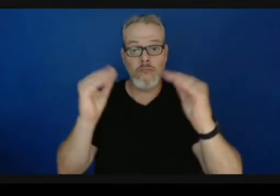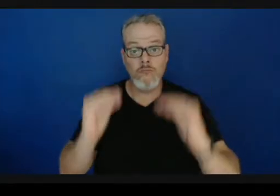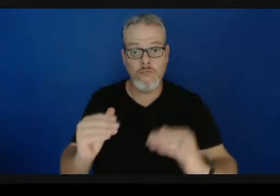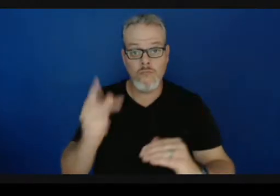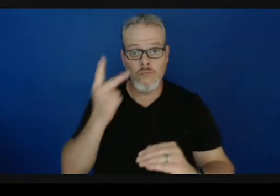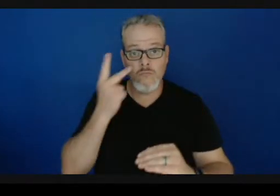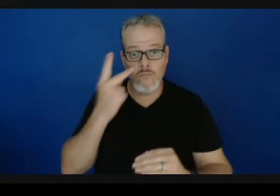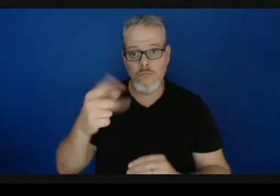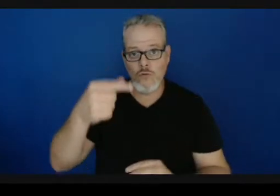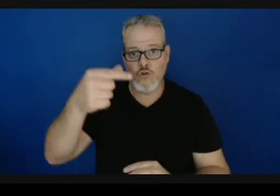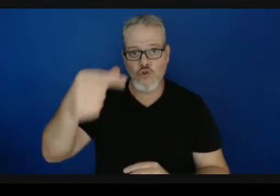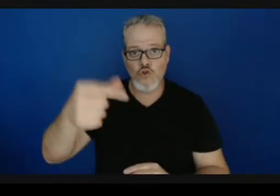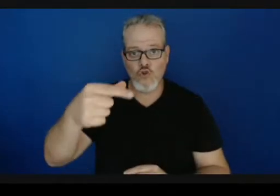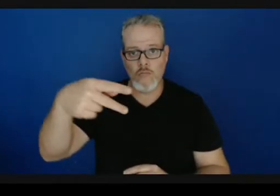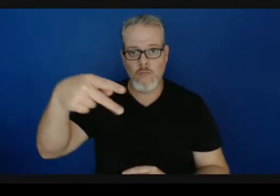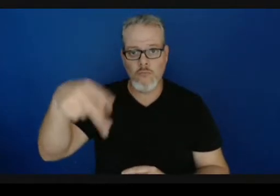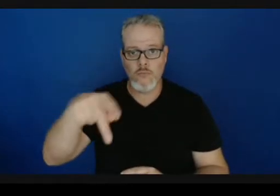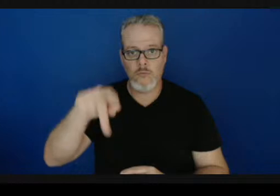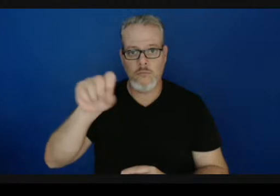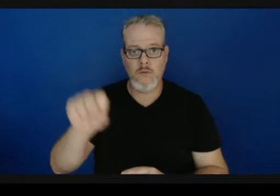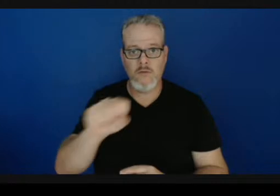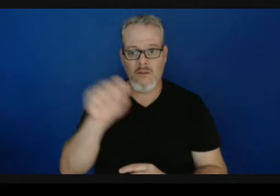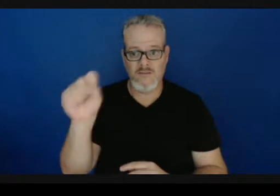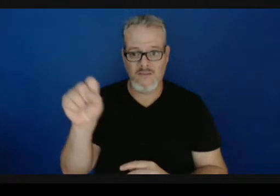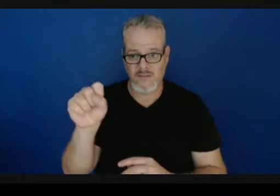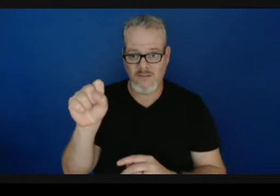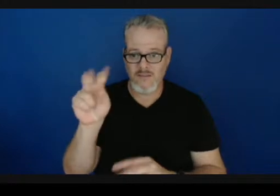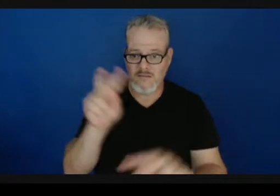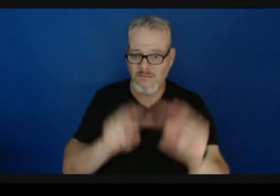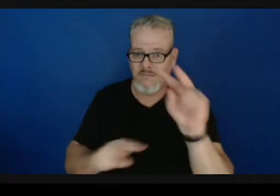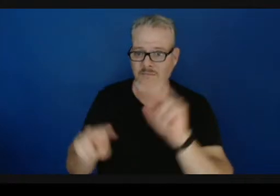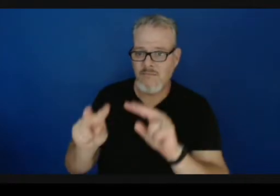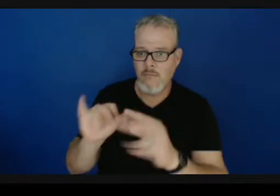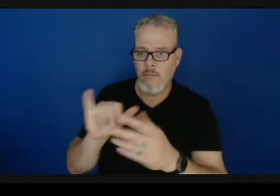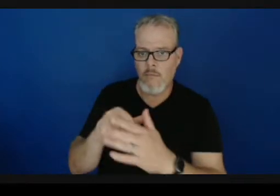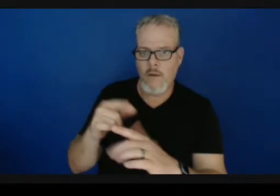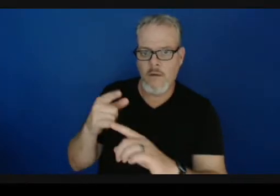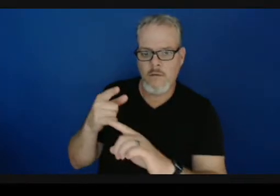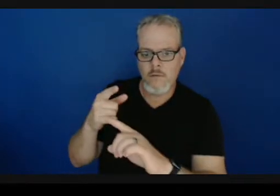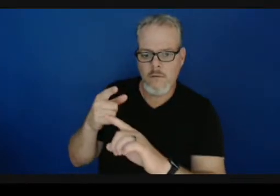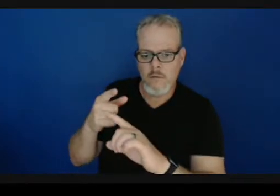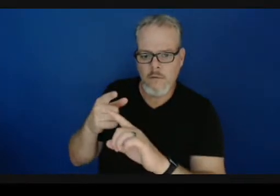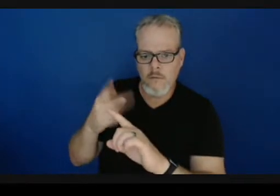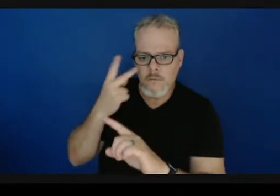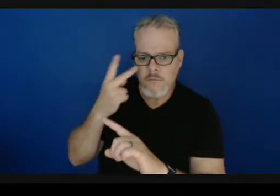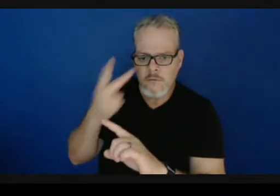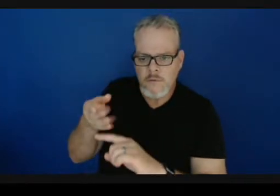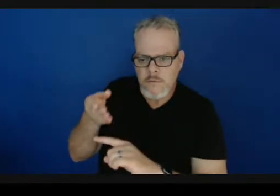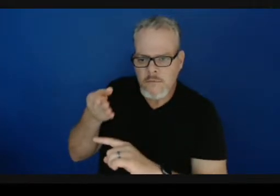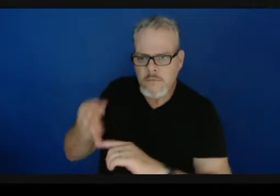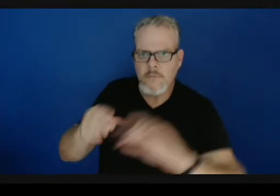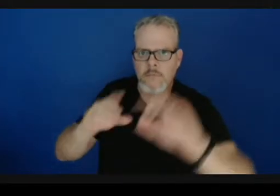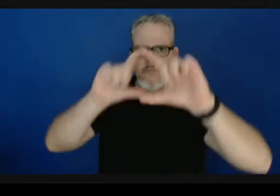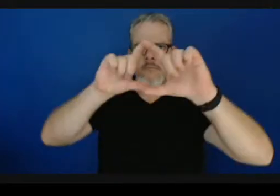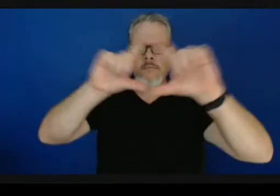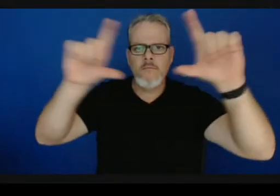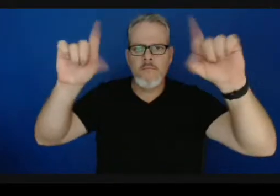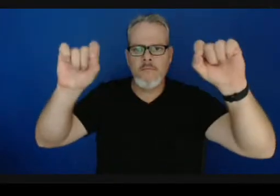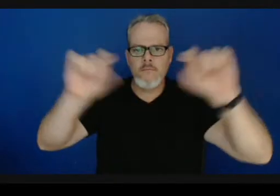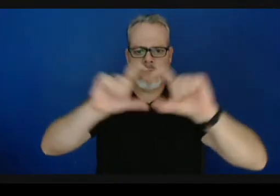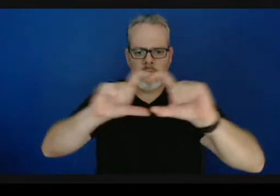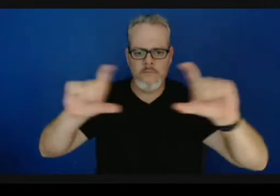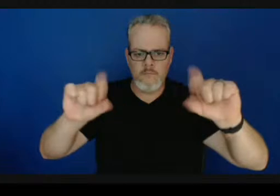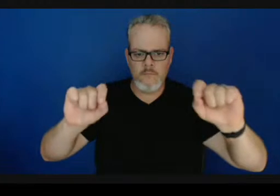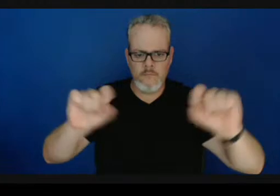sensors from the UNR network, we see that at the sites closest to